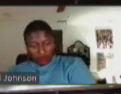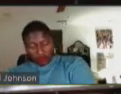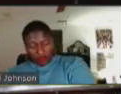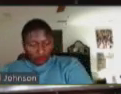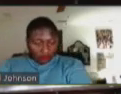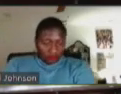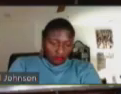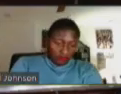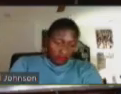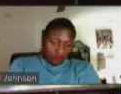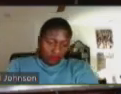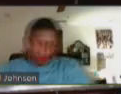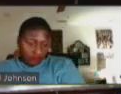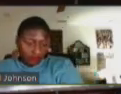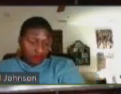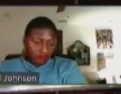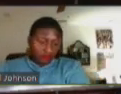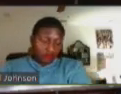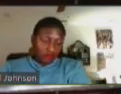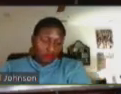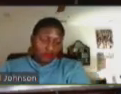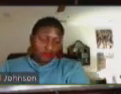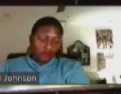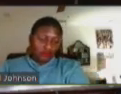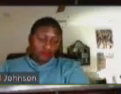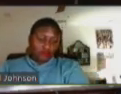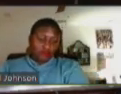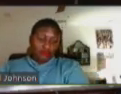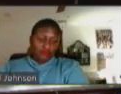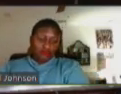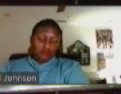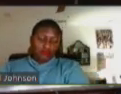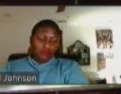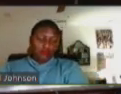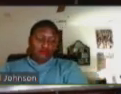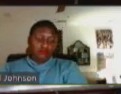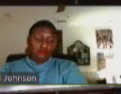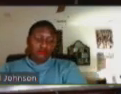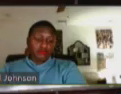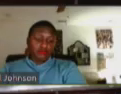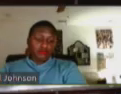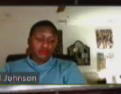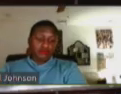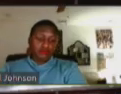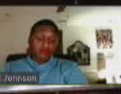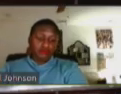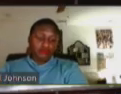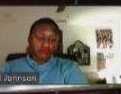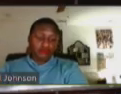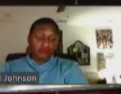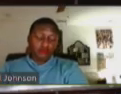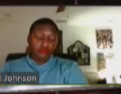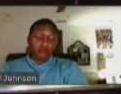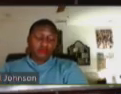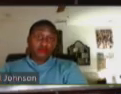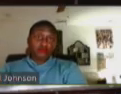Thank you, Mr. Mayor. I would move that we appoint Harvey Budd to the canvassing board. The other candidates started talking about who they were voting